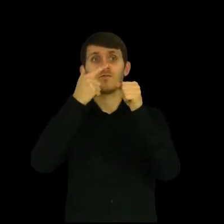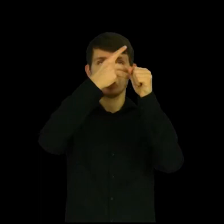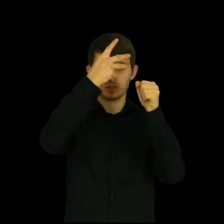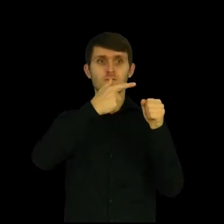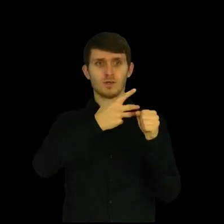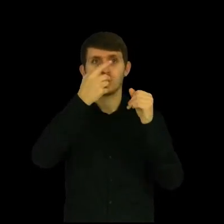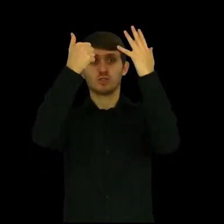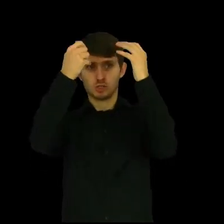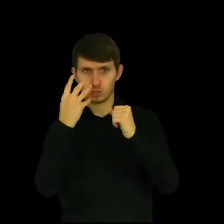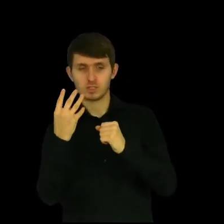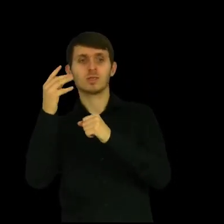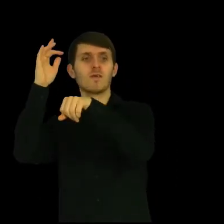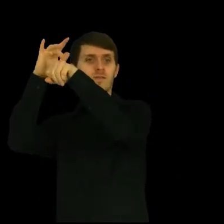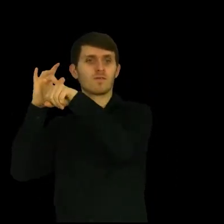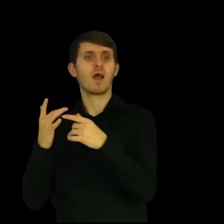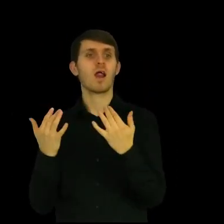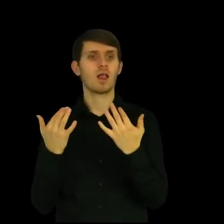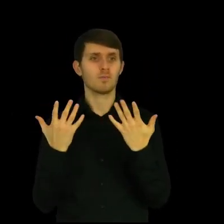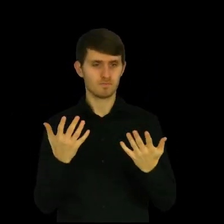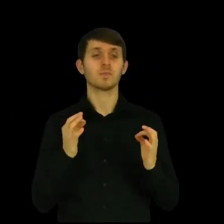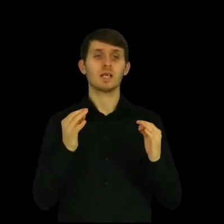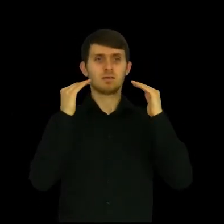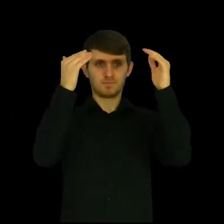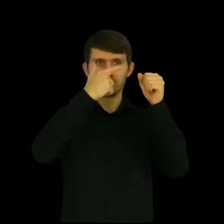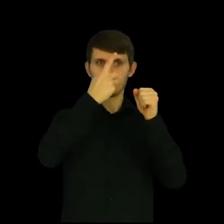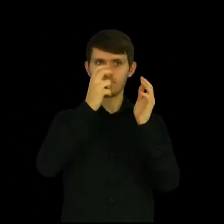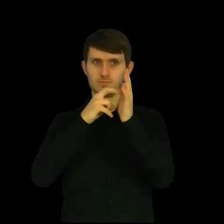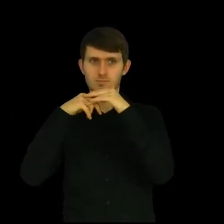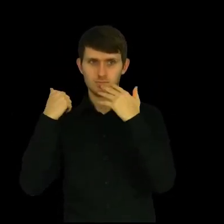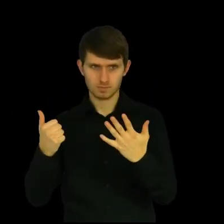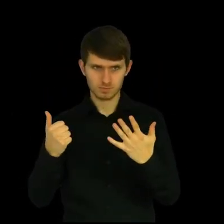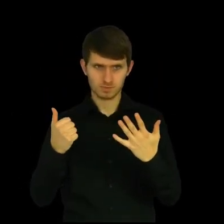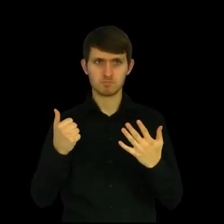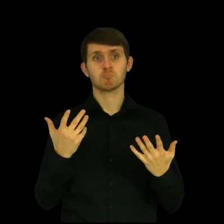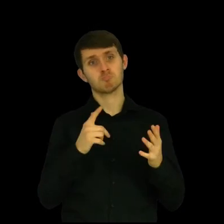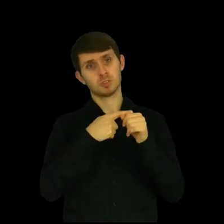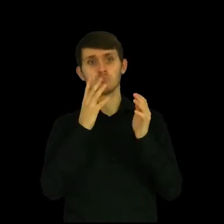4? So let's tackle 24 divided by 6 first. And I'll view this as,